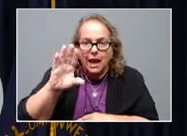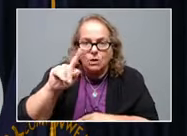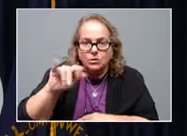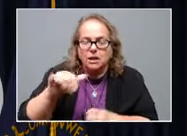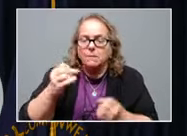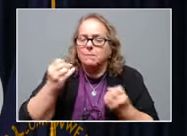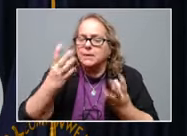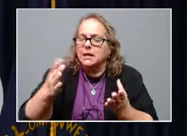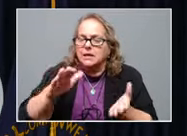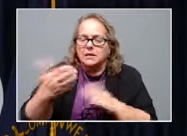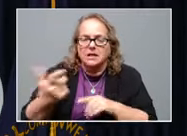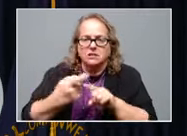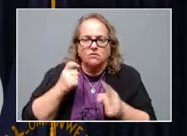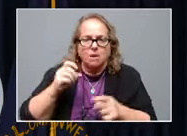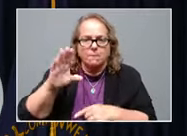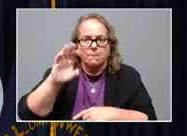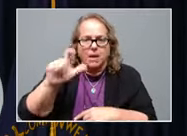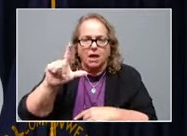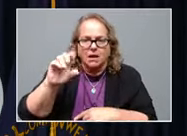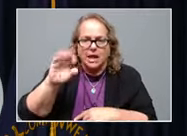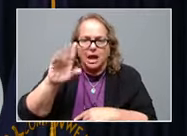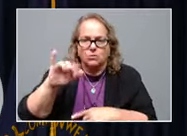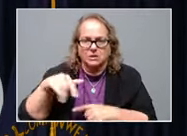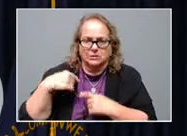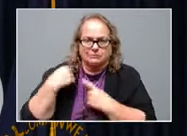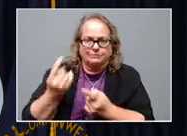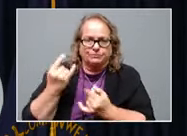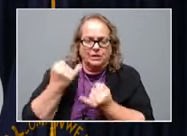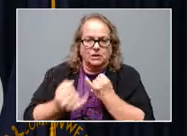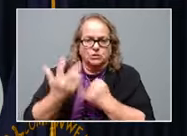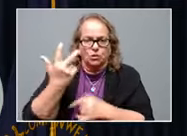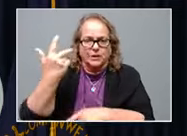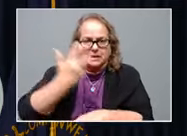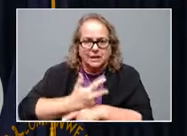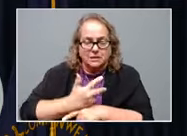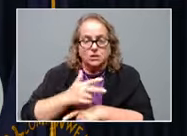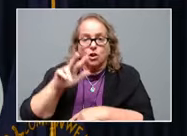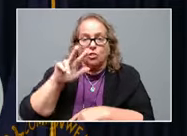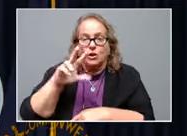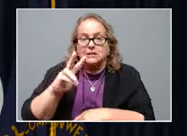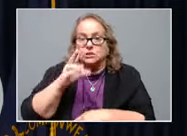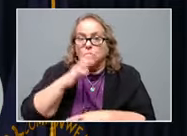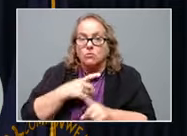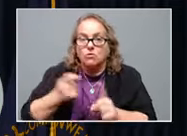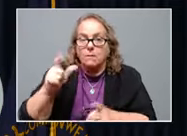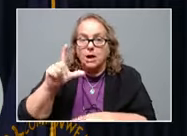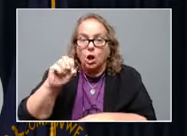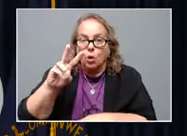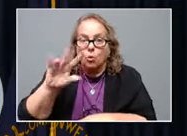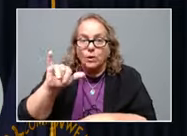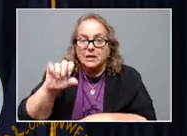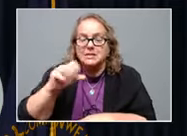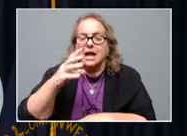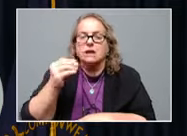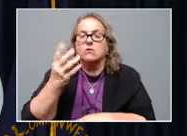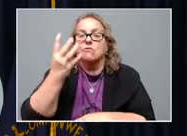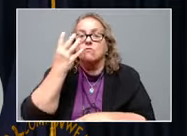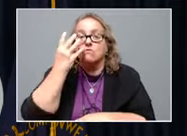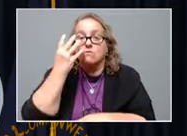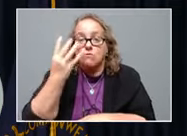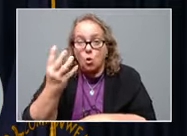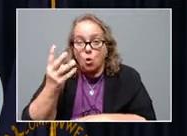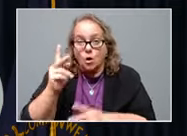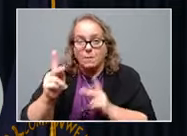in Bell County over the last 3 days, at least reported. A 36-year-old woman in Lewis County, and 4 individuals from